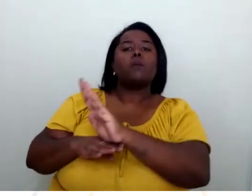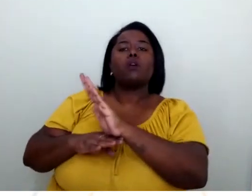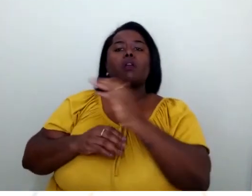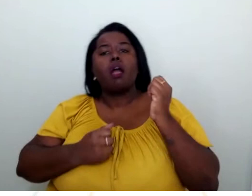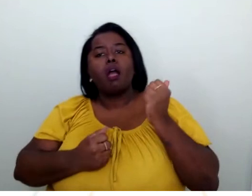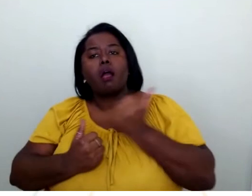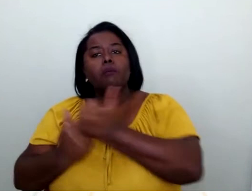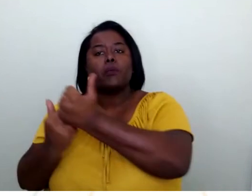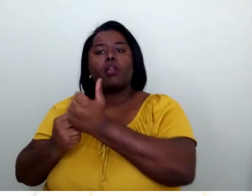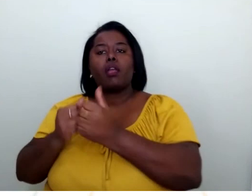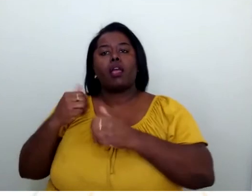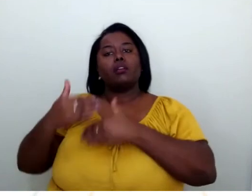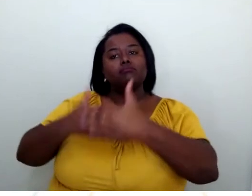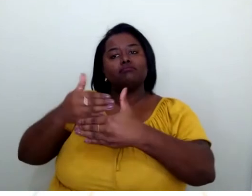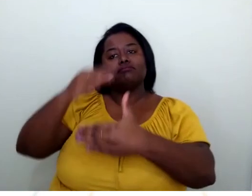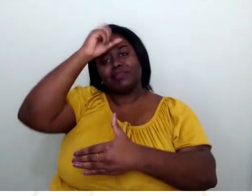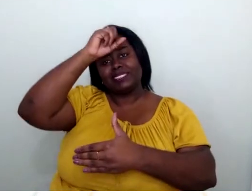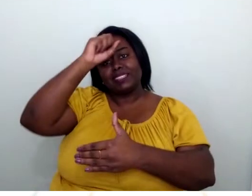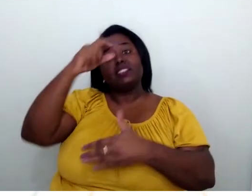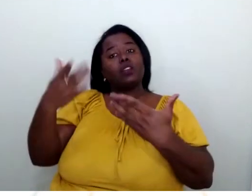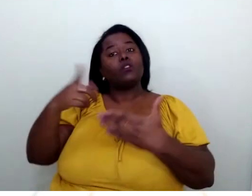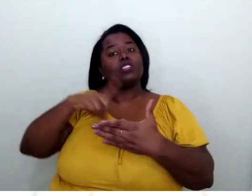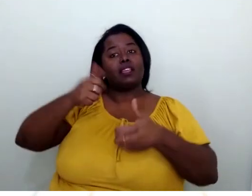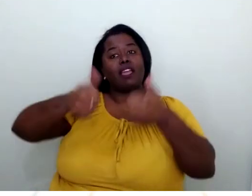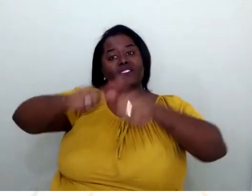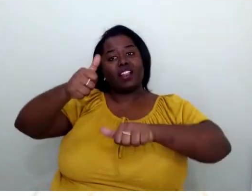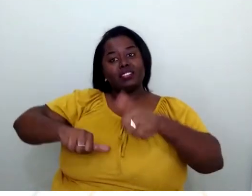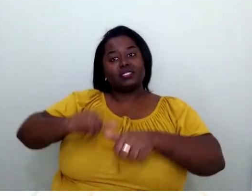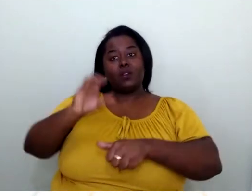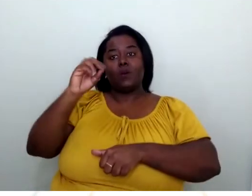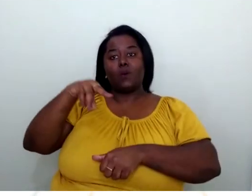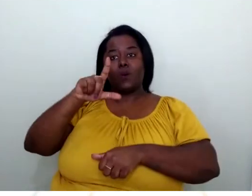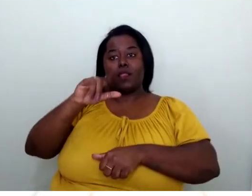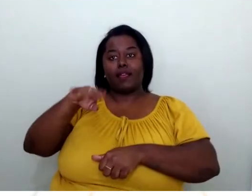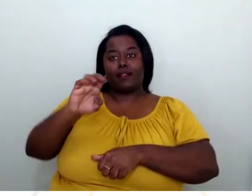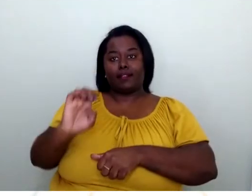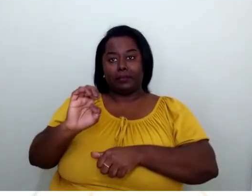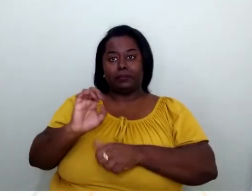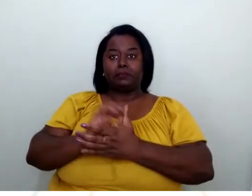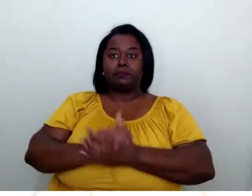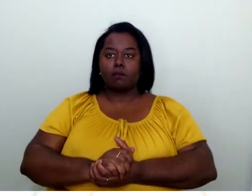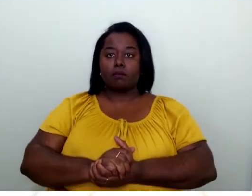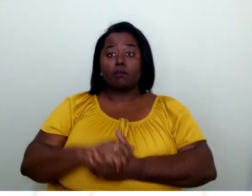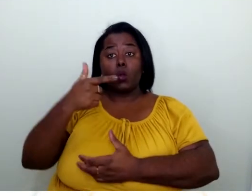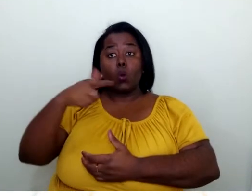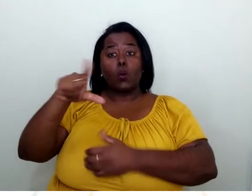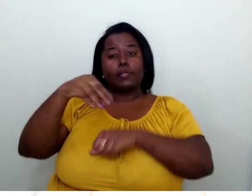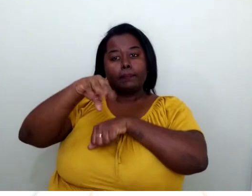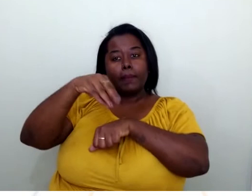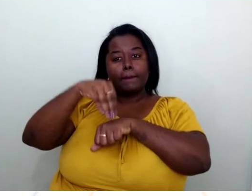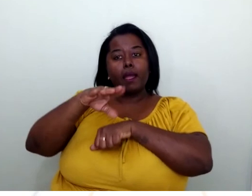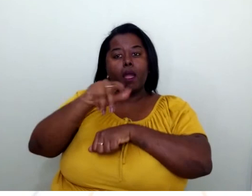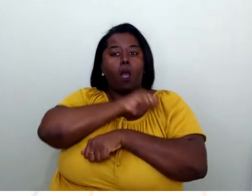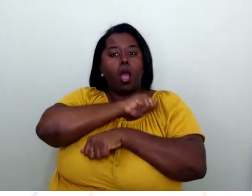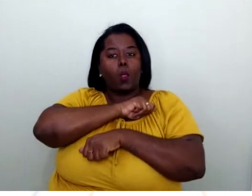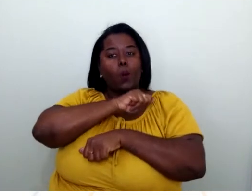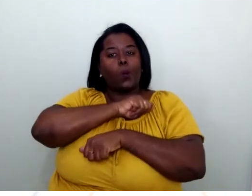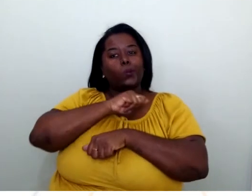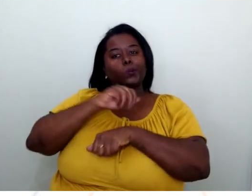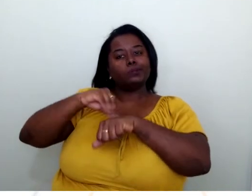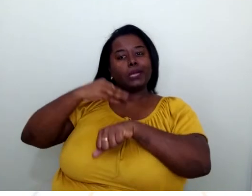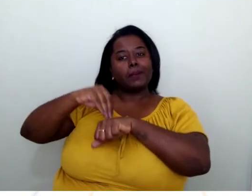what the course is and how it relates to their everyday life. So really developing a sense of curiosity and connectedness